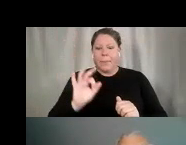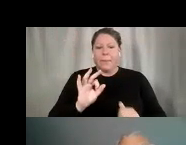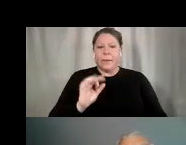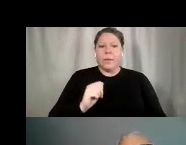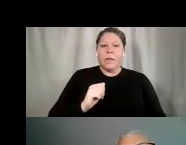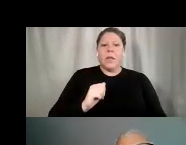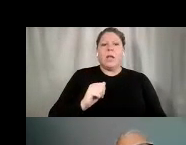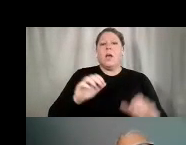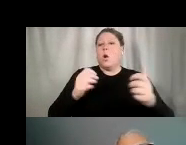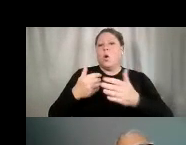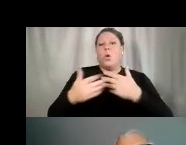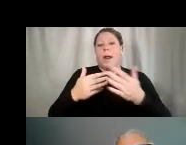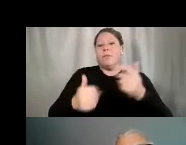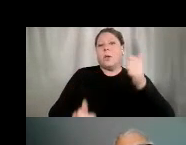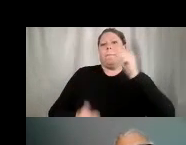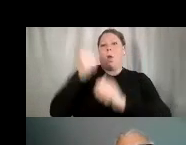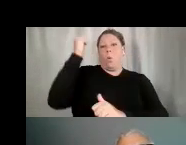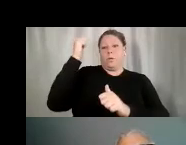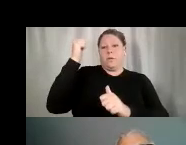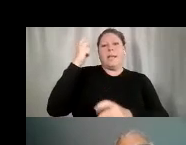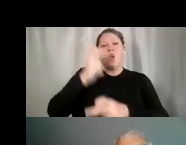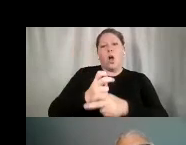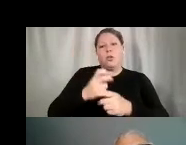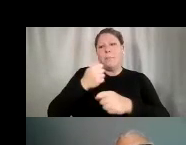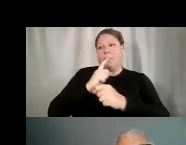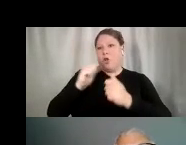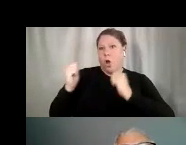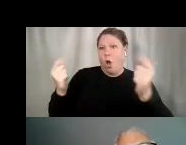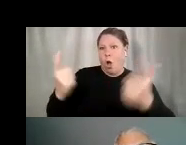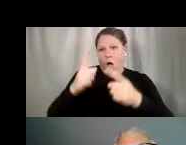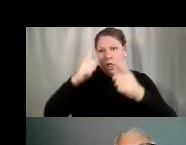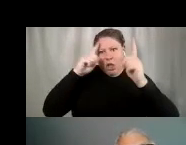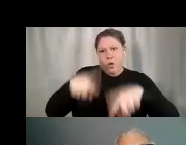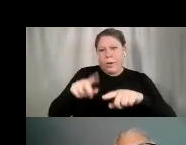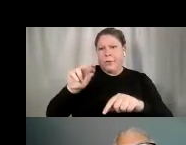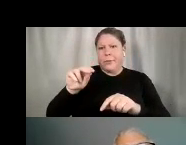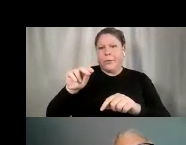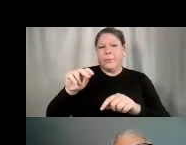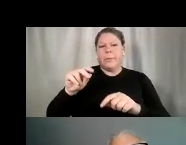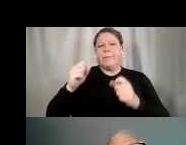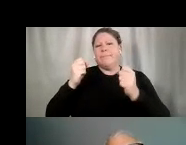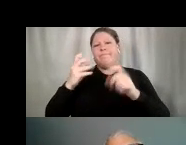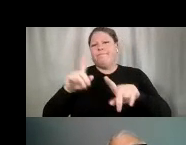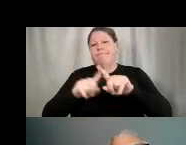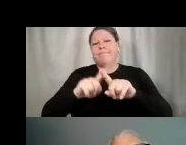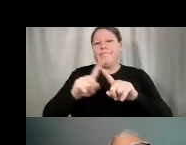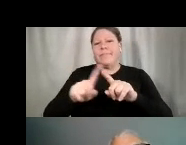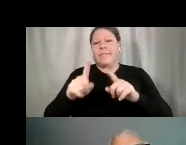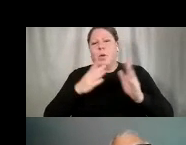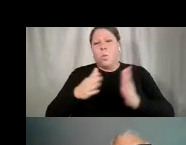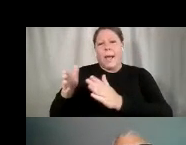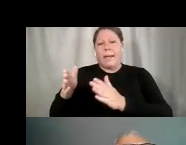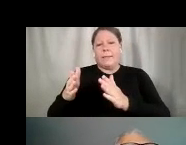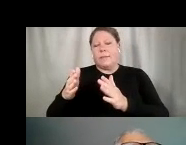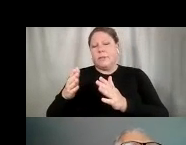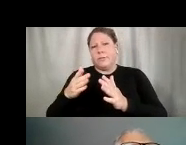do this. It's hard to get a unanimous decision, but there's certain types of Agile approaches that require unanimous